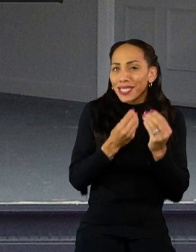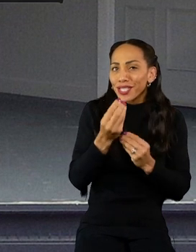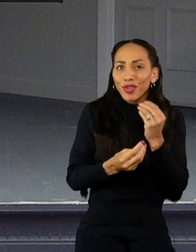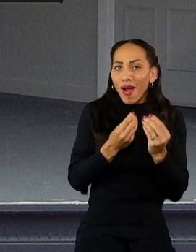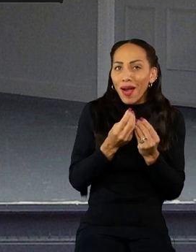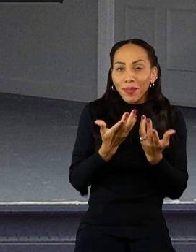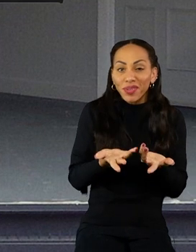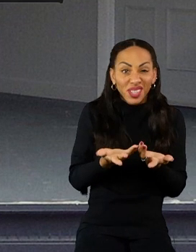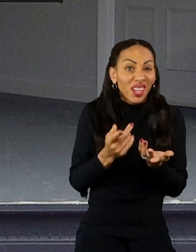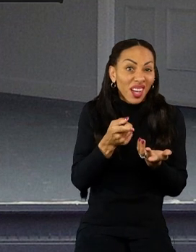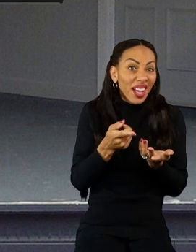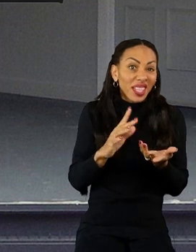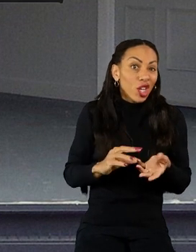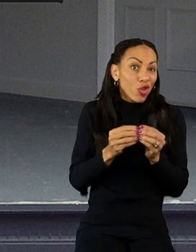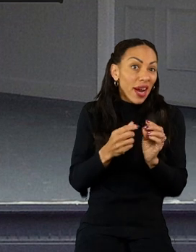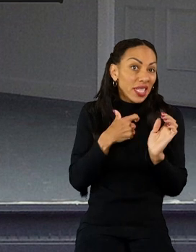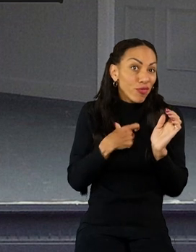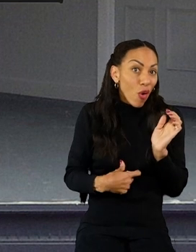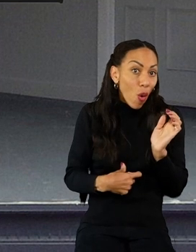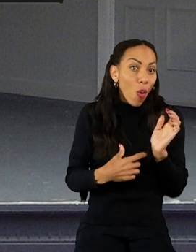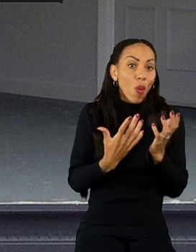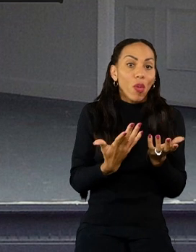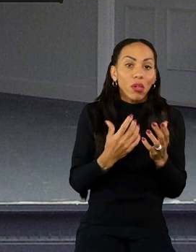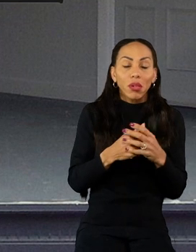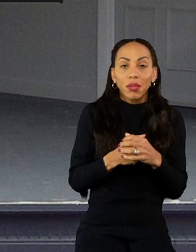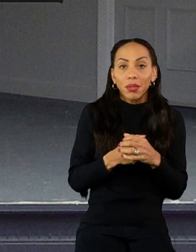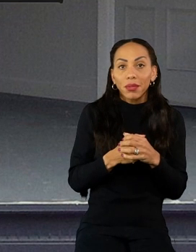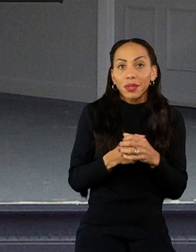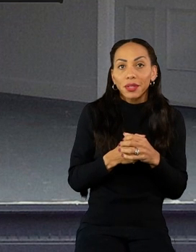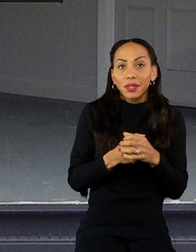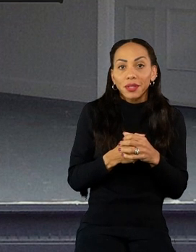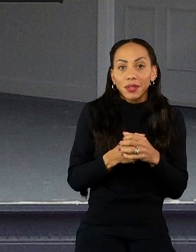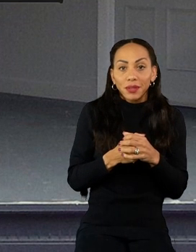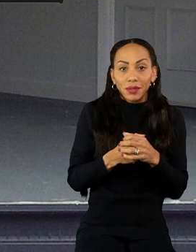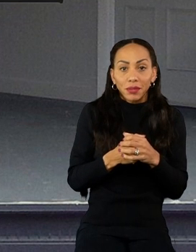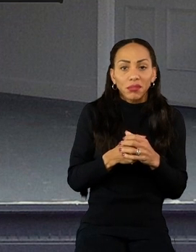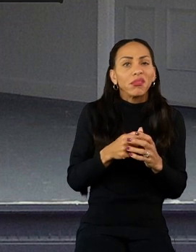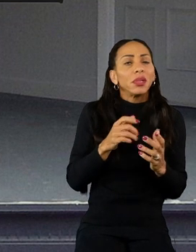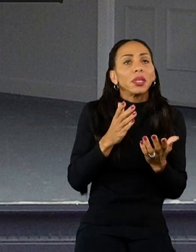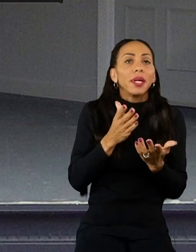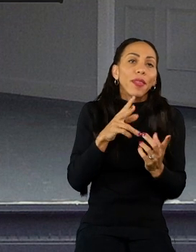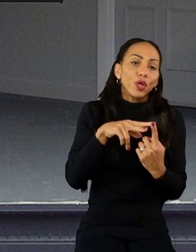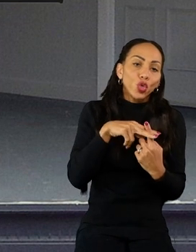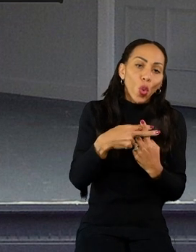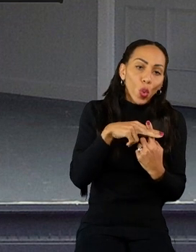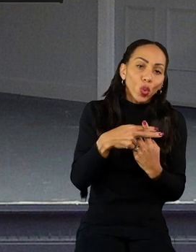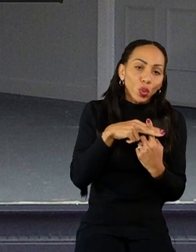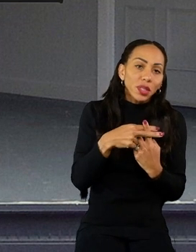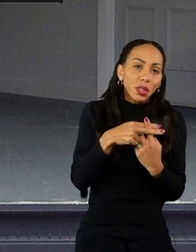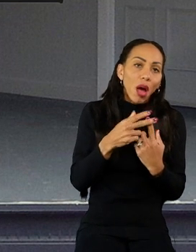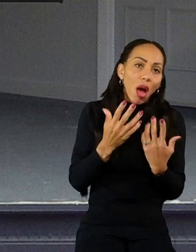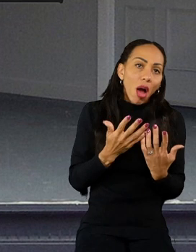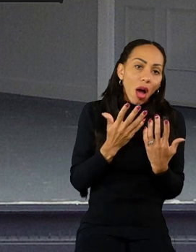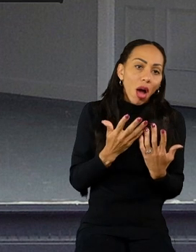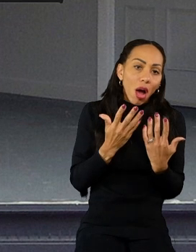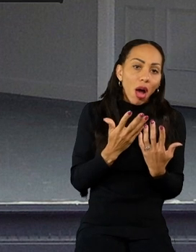a role that you can describe that already exists. It is a creative role. It's being able to use. I